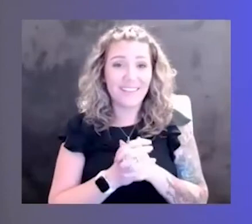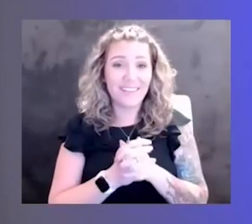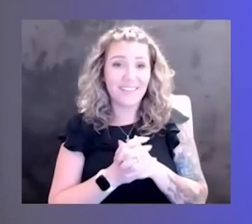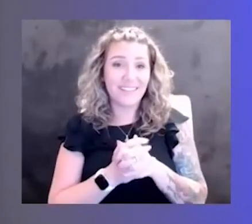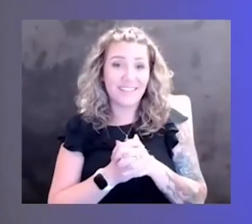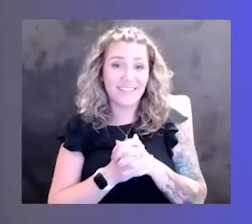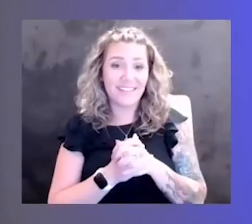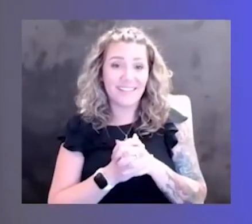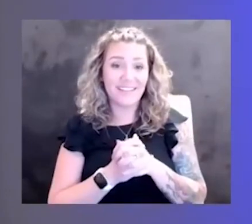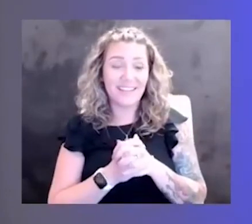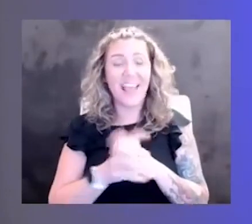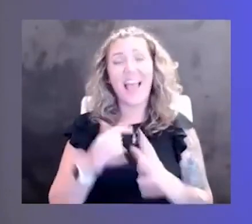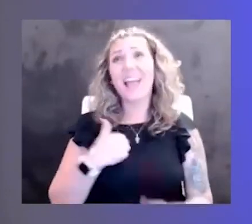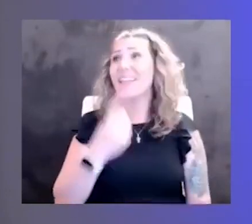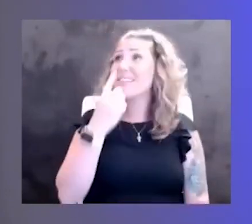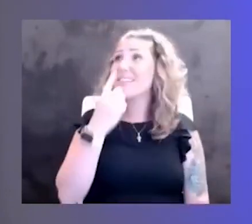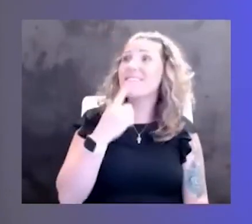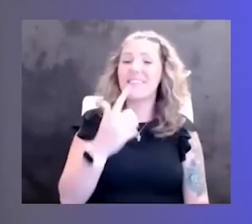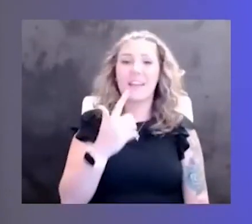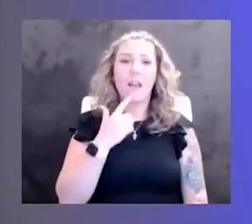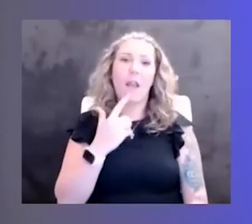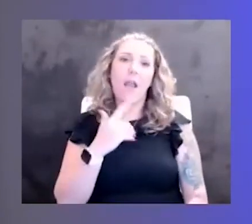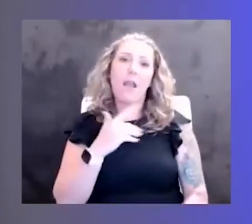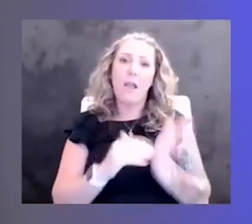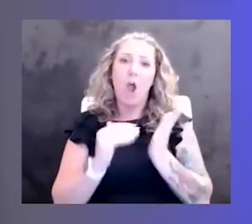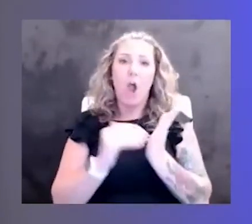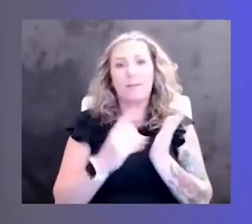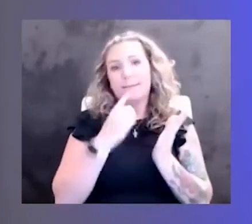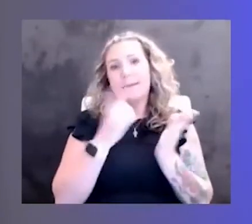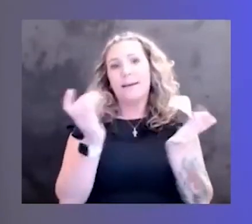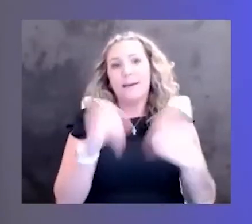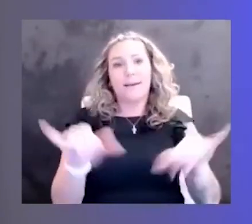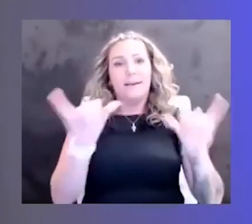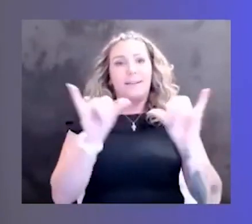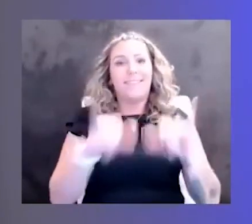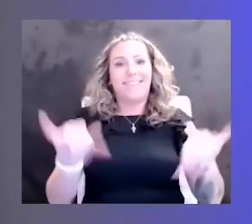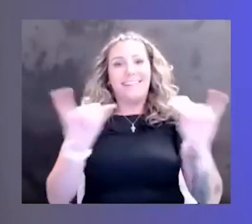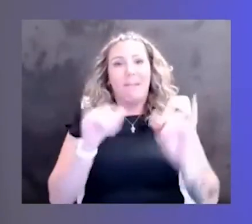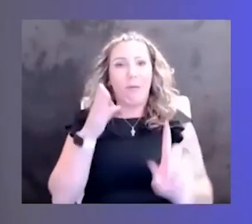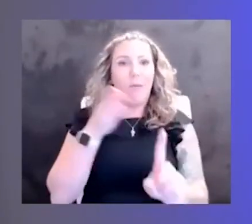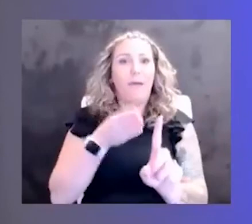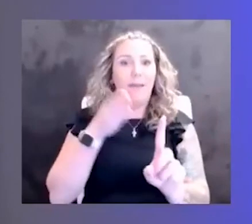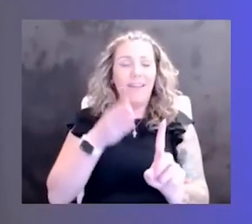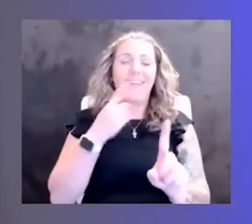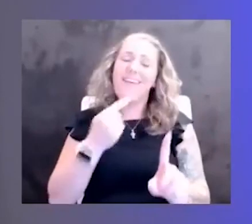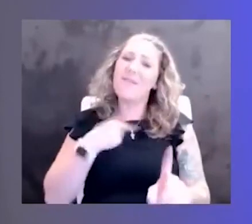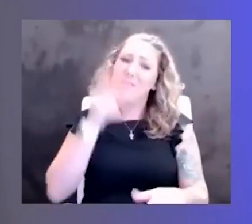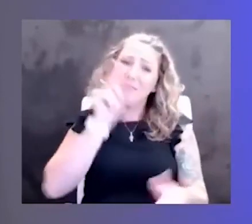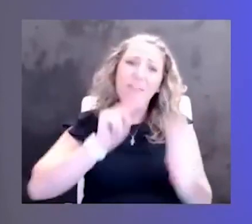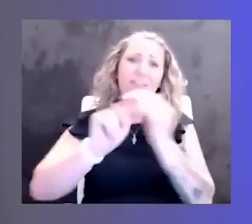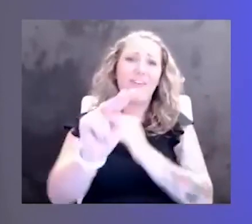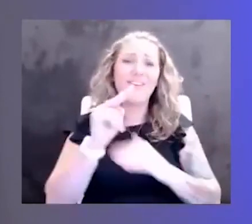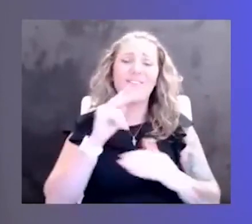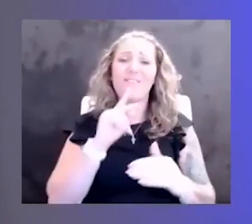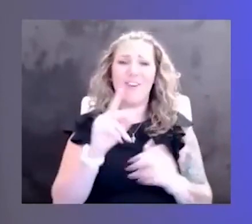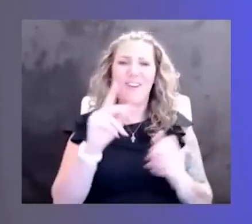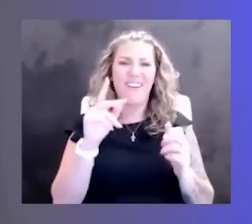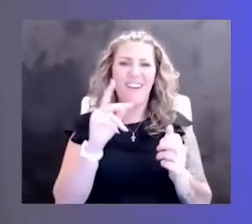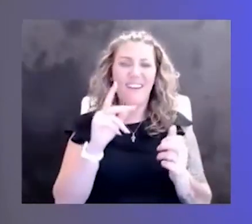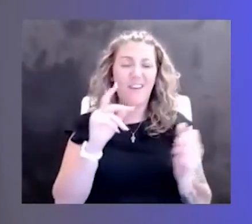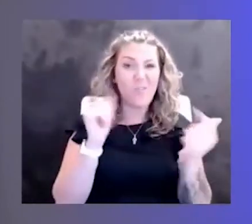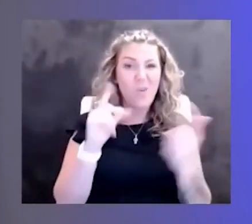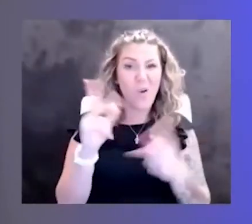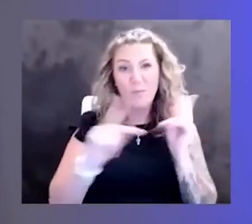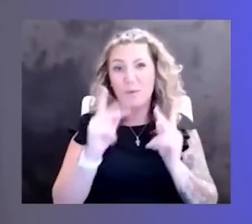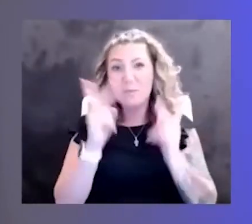I think I'm often a broken record here, but I'm so looking forward to all of us getting back to like seeing each other